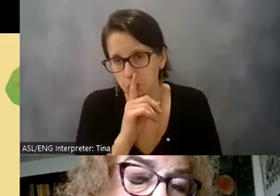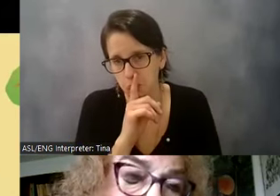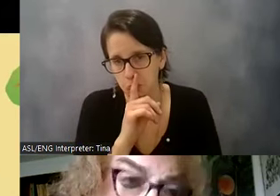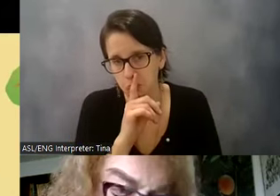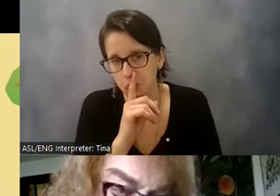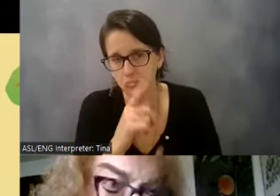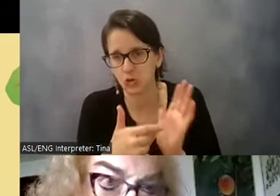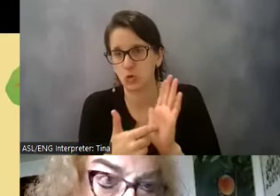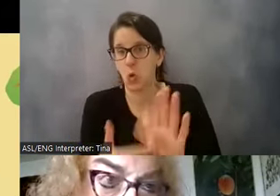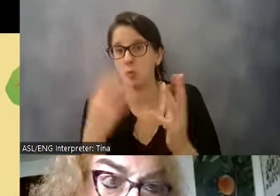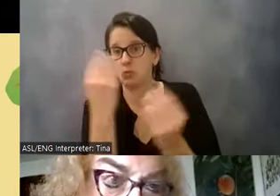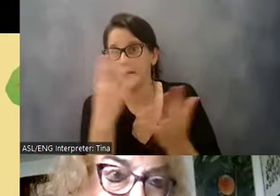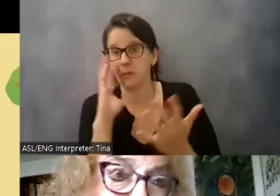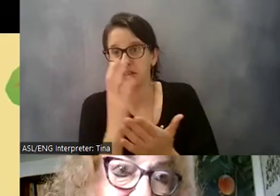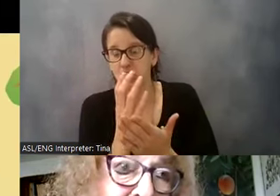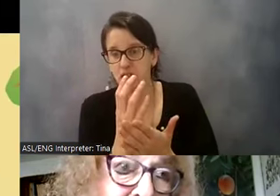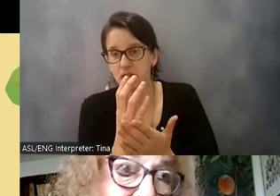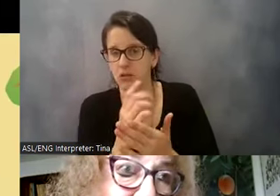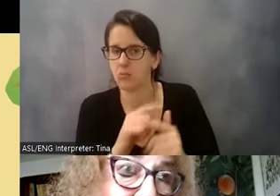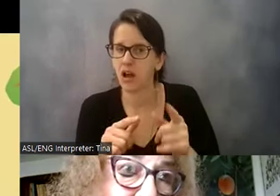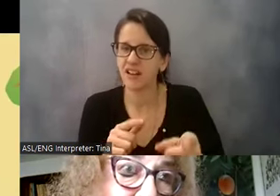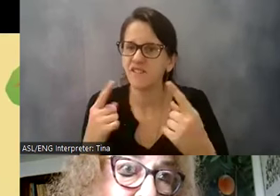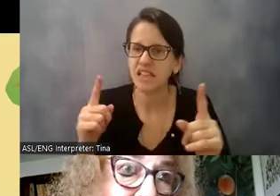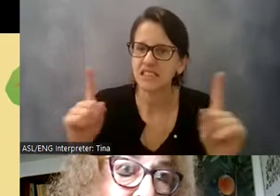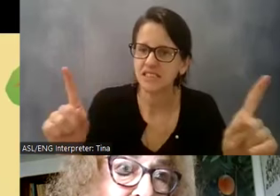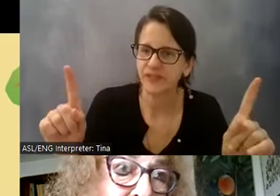presentation, but it's effective.